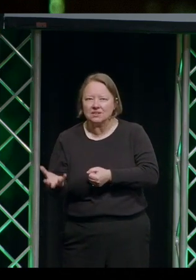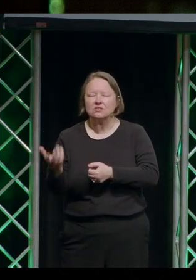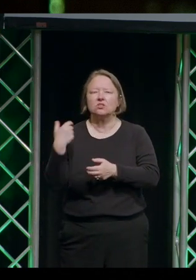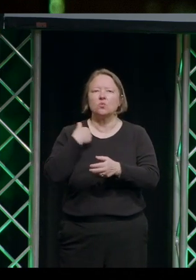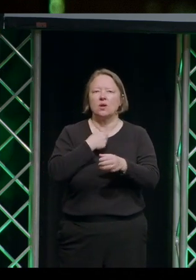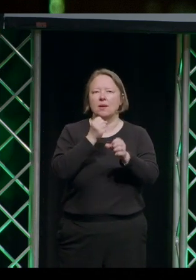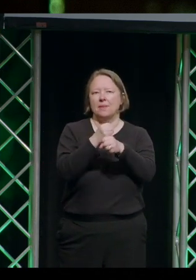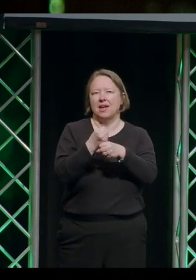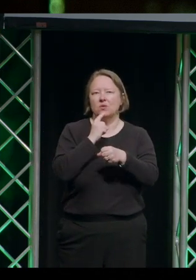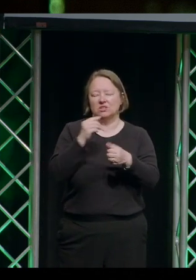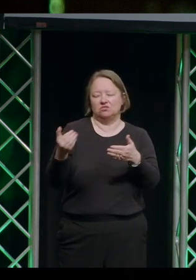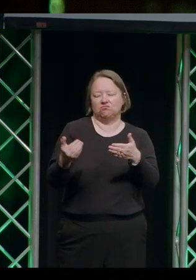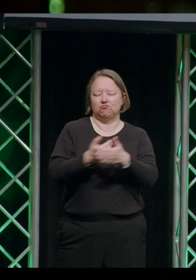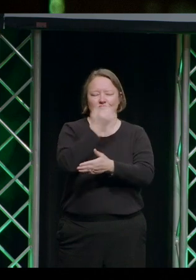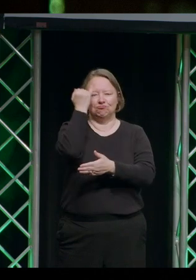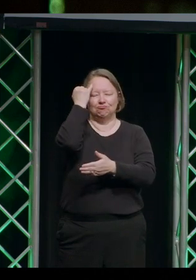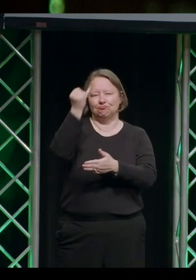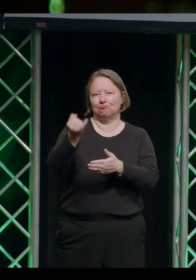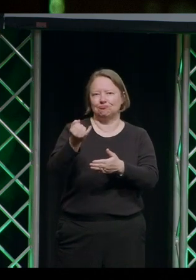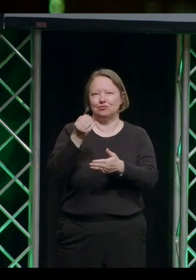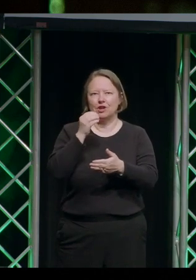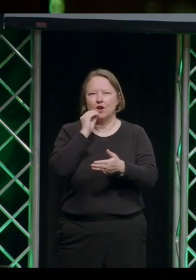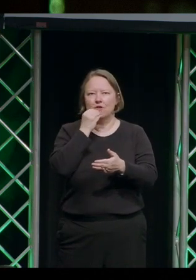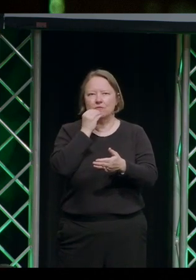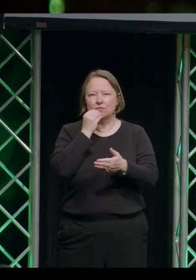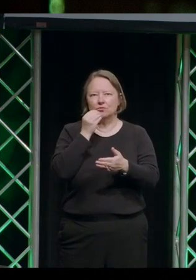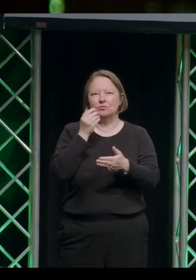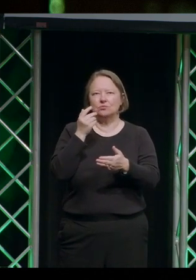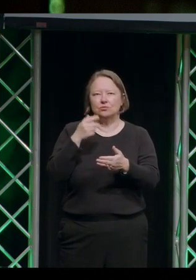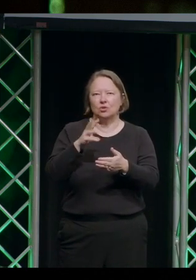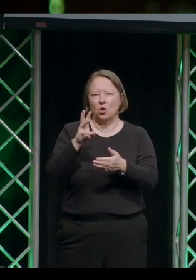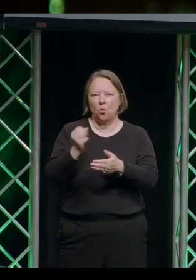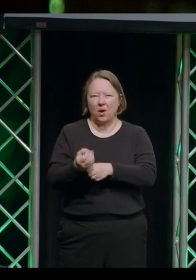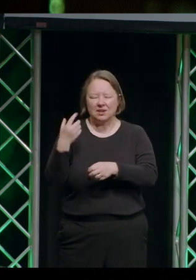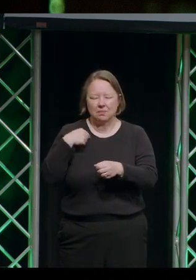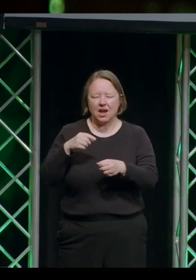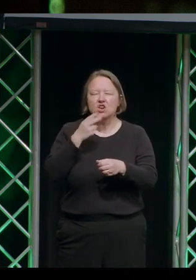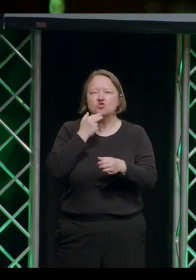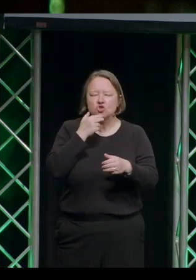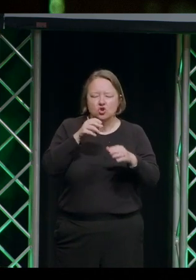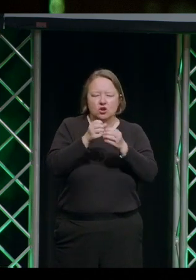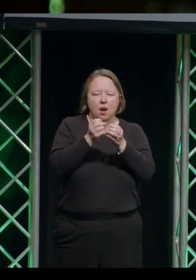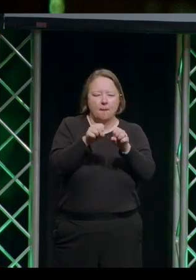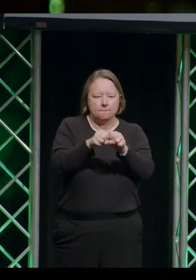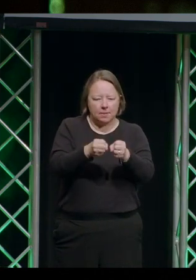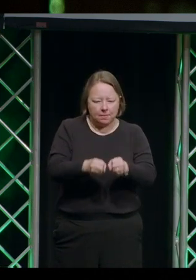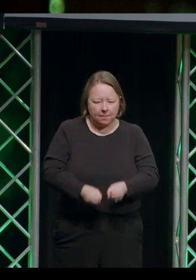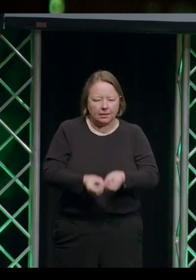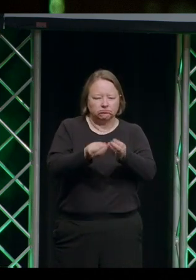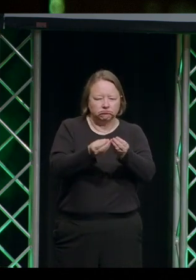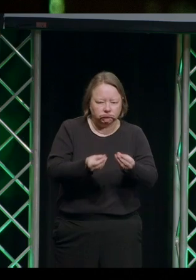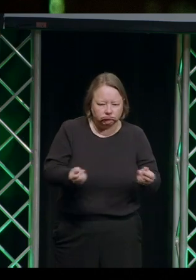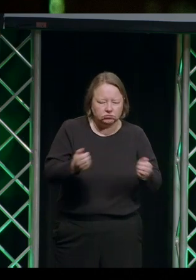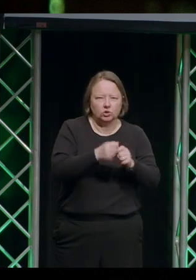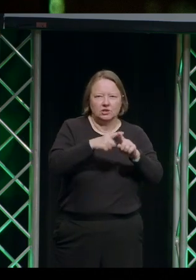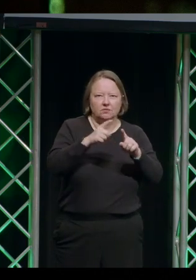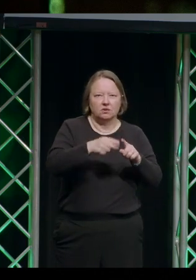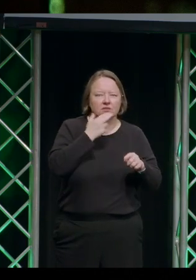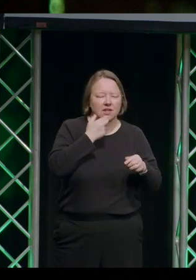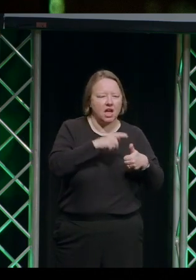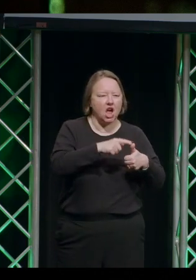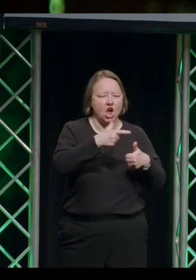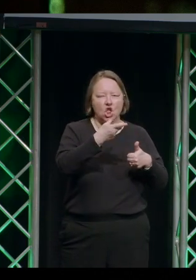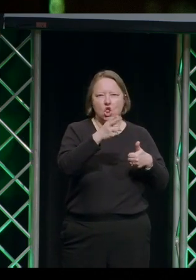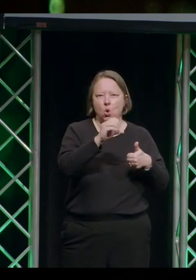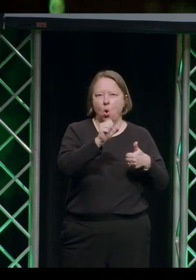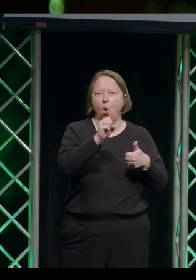a novel food waste feedstock by breaking down sugars down into its individual sugar components like glucose, fructose,